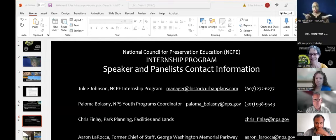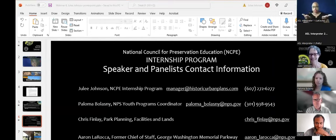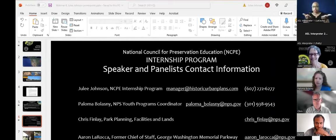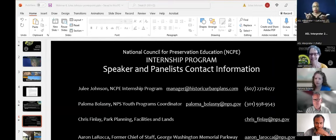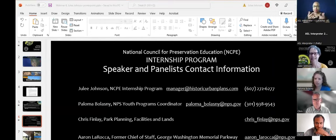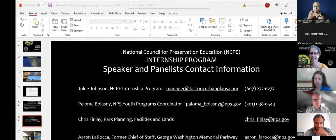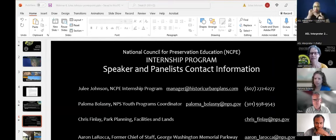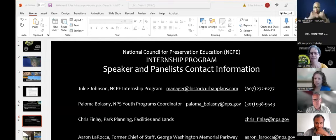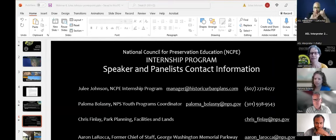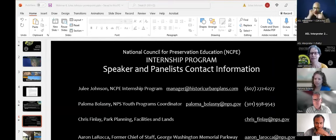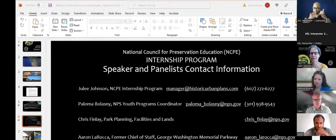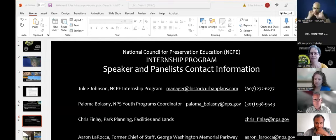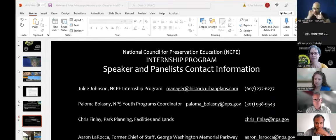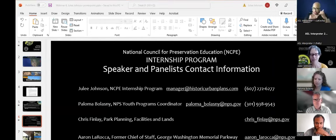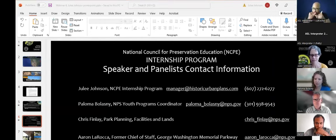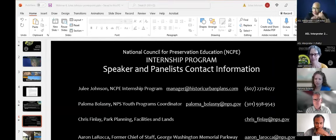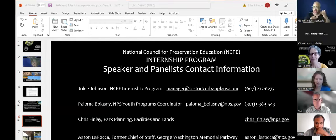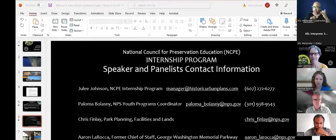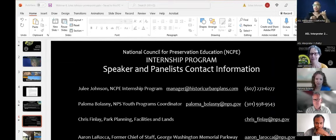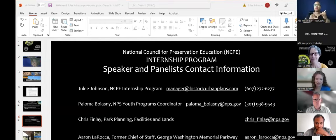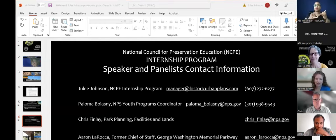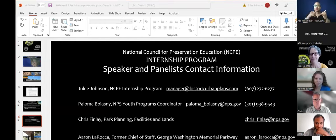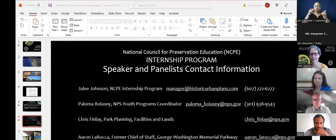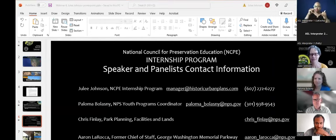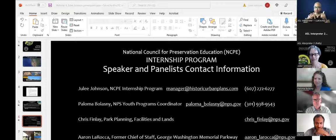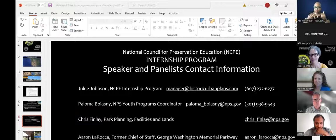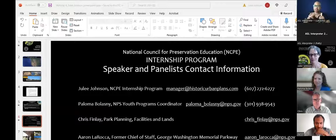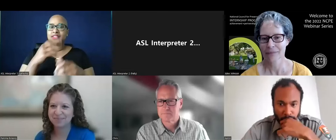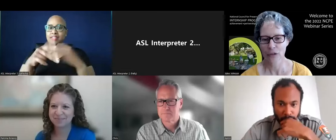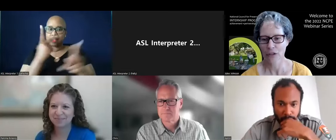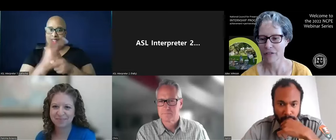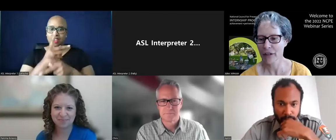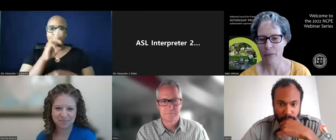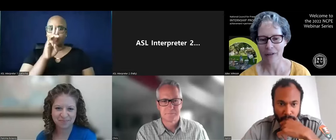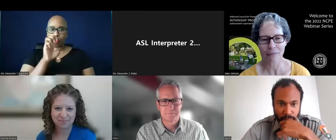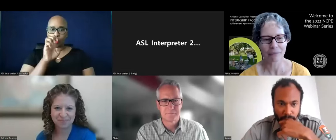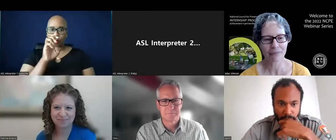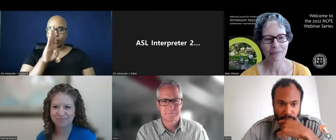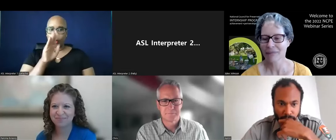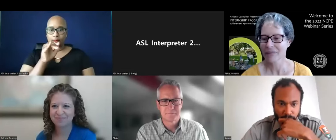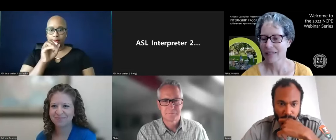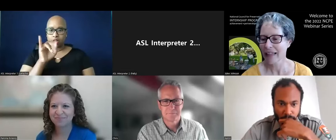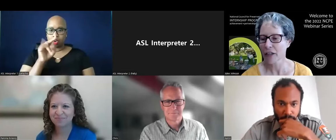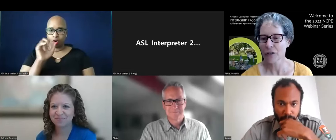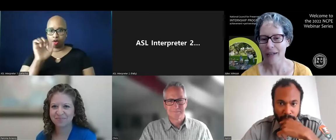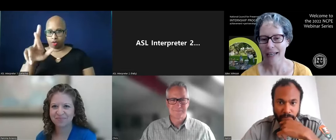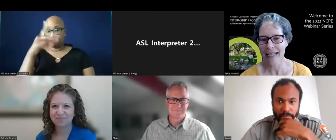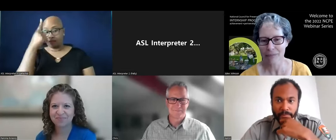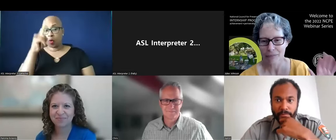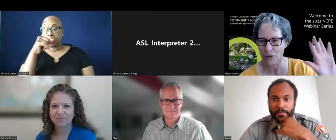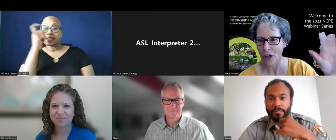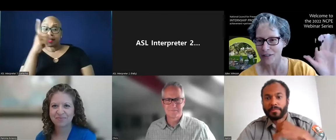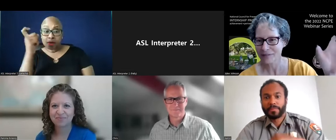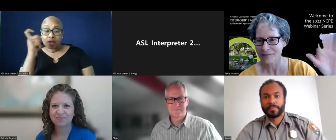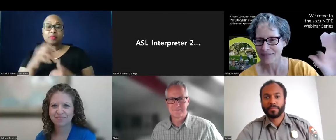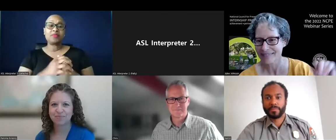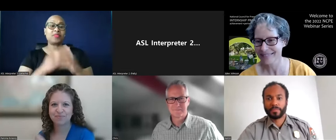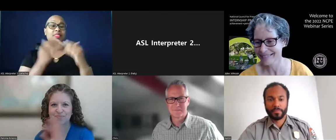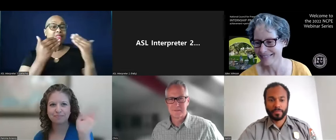NCPE webinar series for the summer. So thank you, Julee. You're very welcome. Thank you and